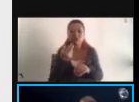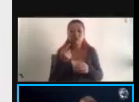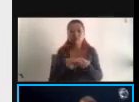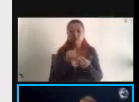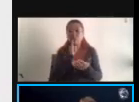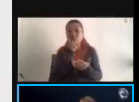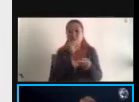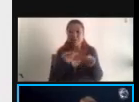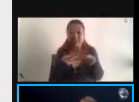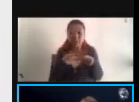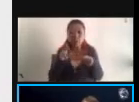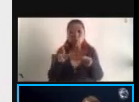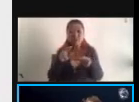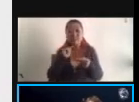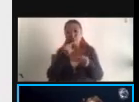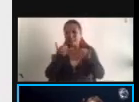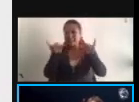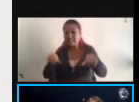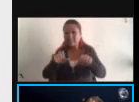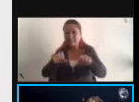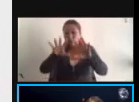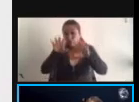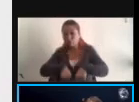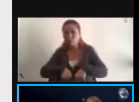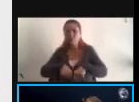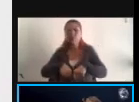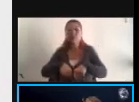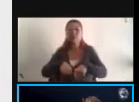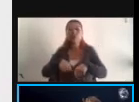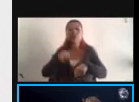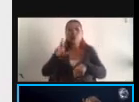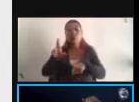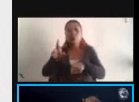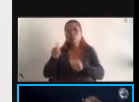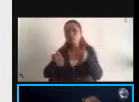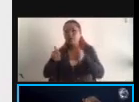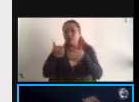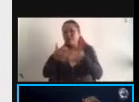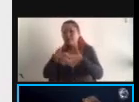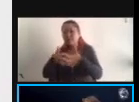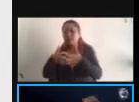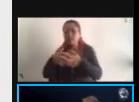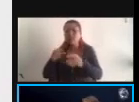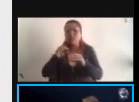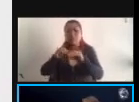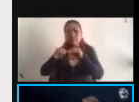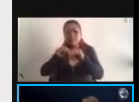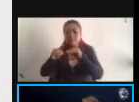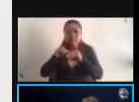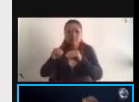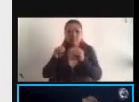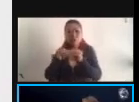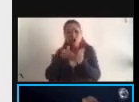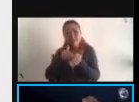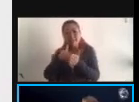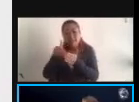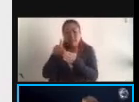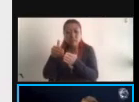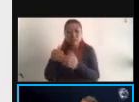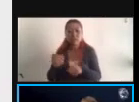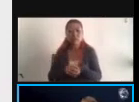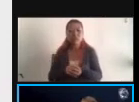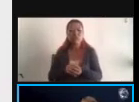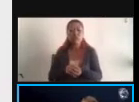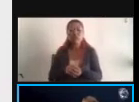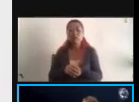had to be removed to the one that was going to be repaired more or maintained more often. So it was